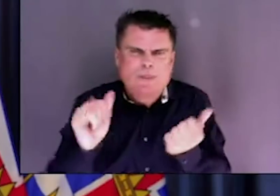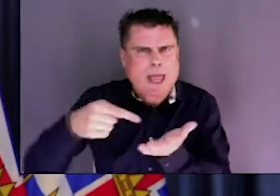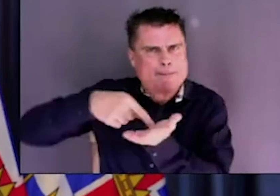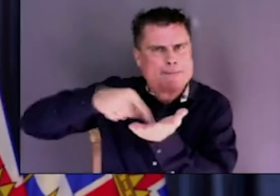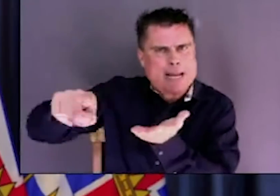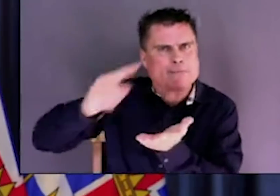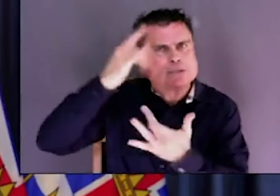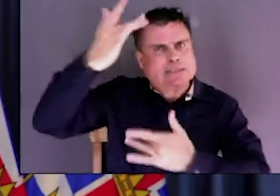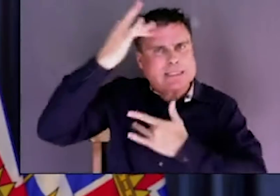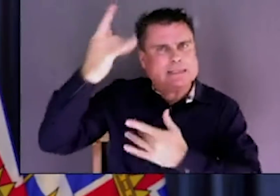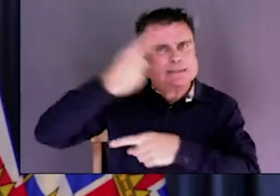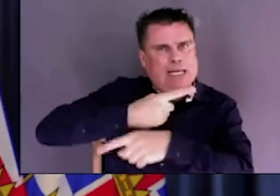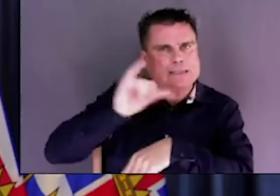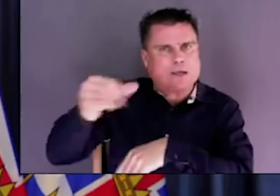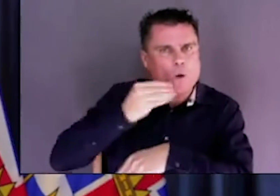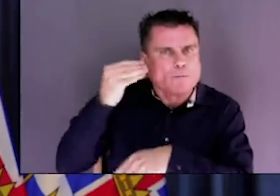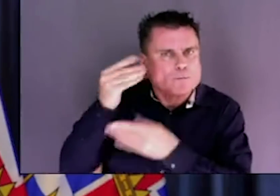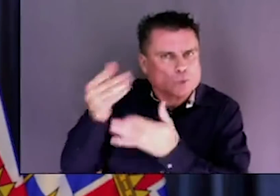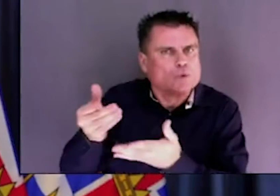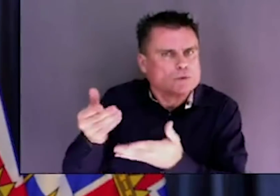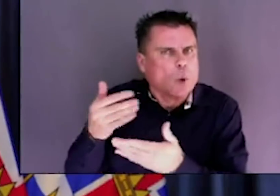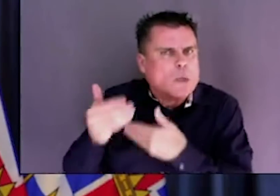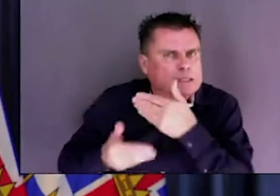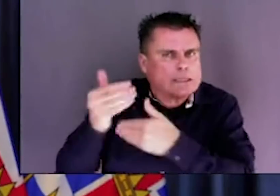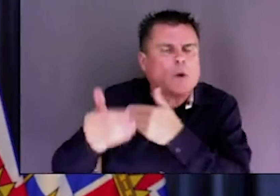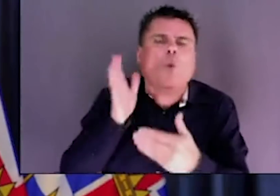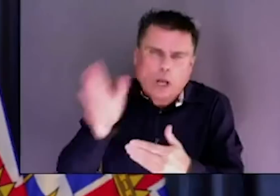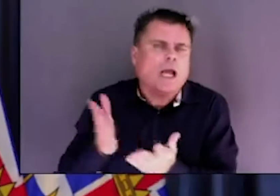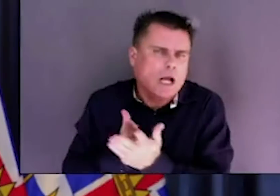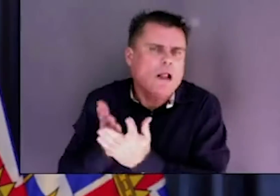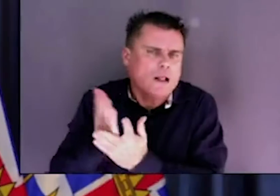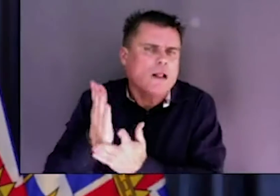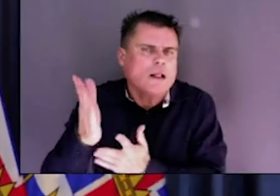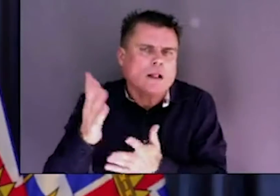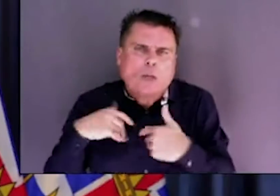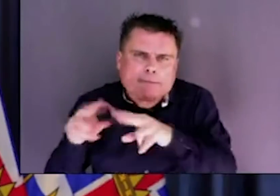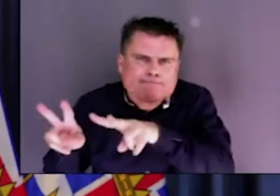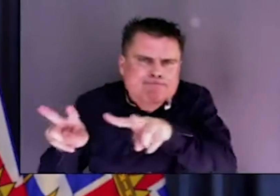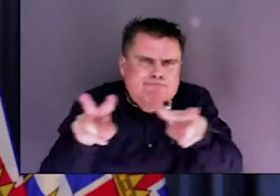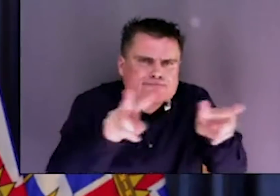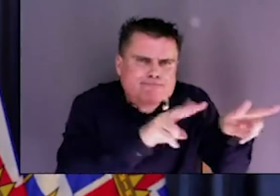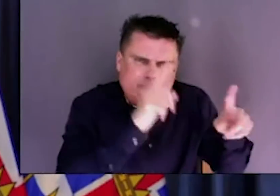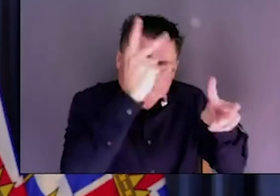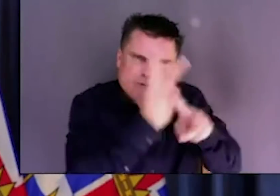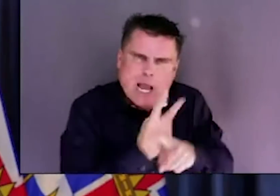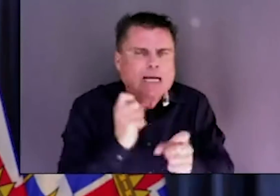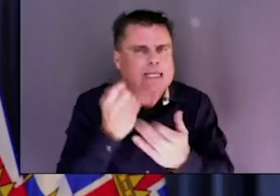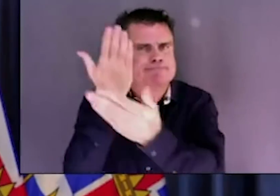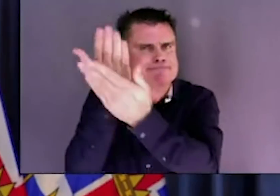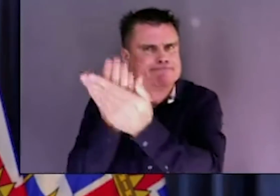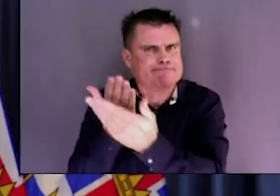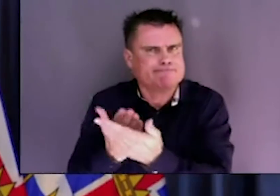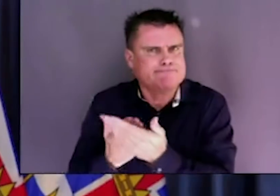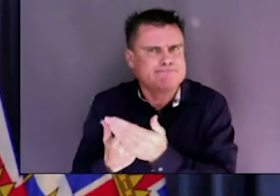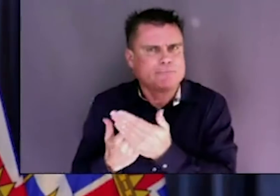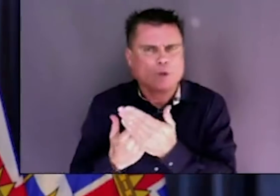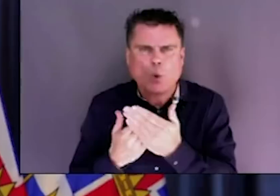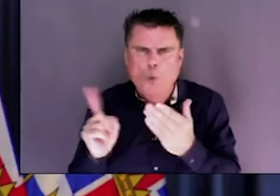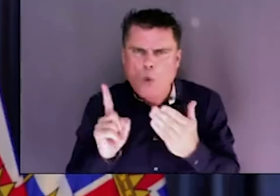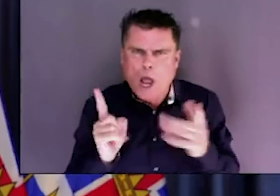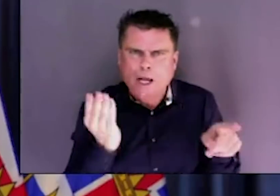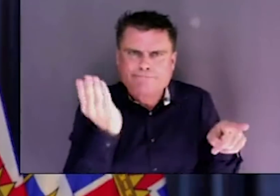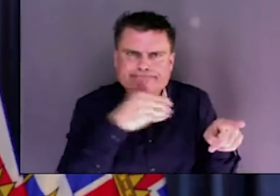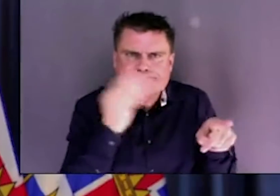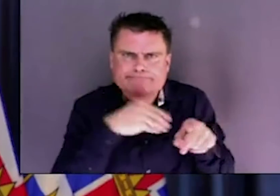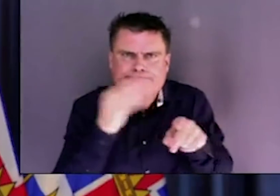through to see where we can fill those gaps, we're absolutely prepared to do that. We said, the former Minister Carol James and I said back in